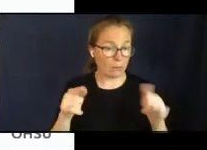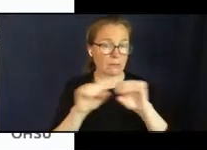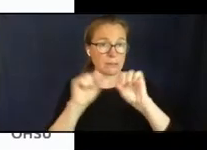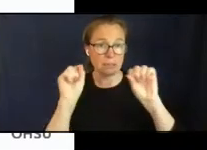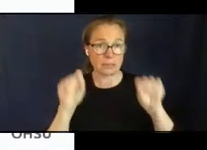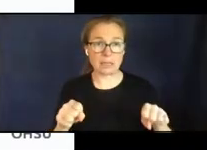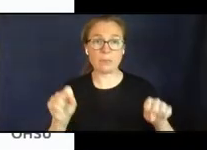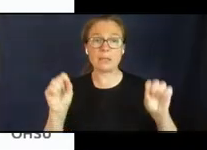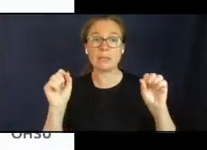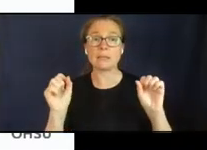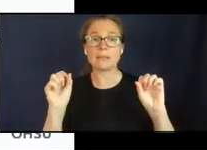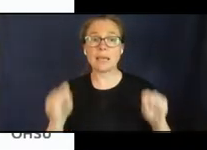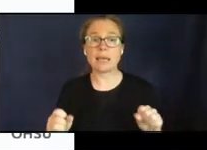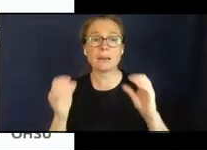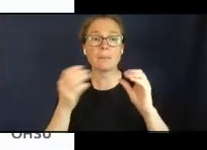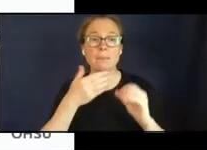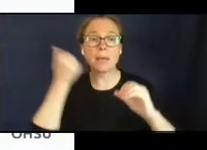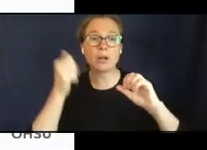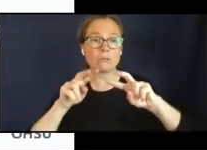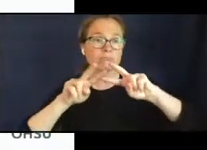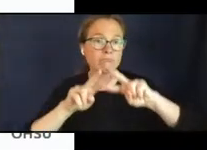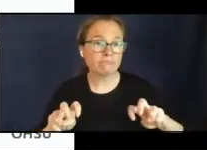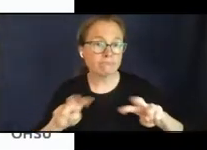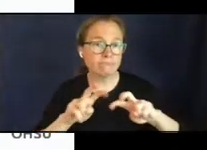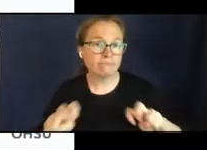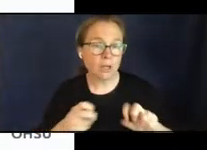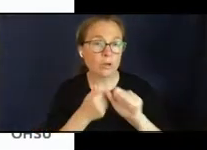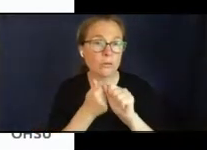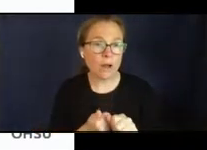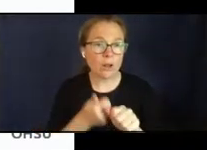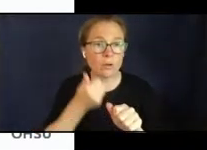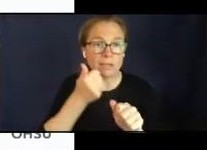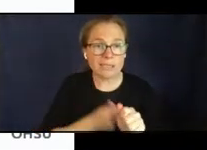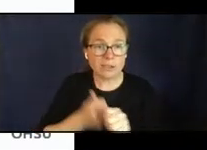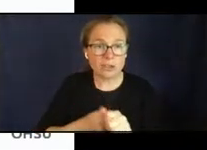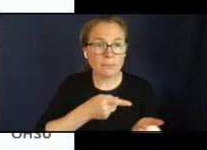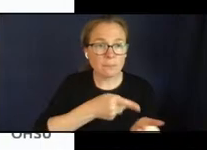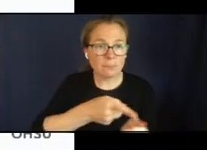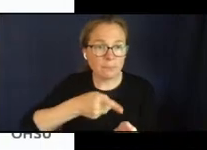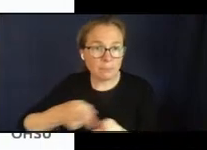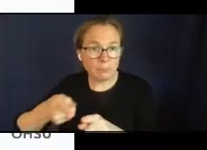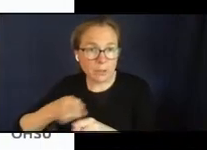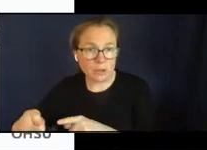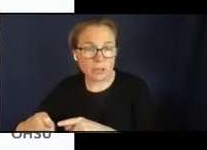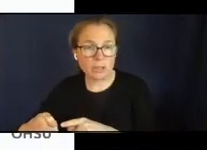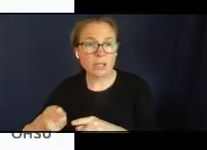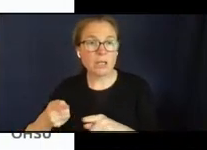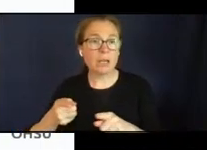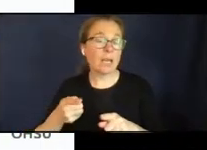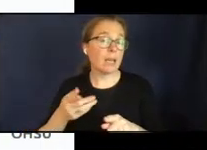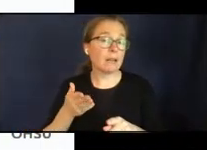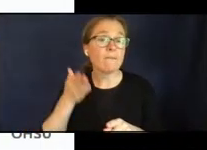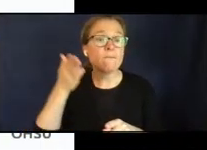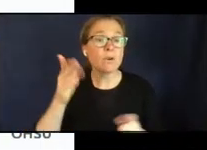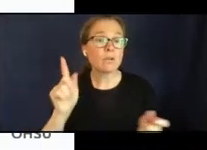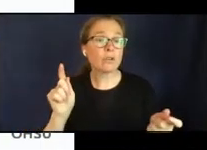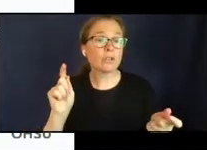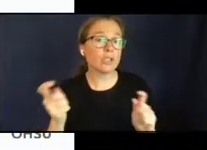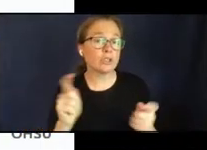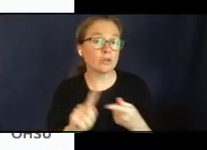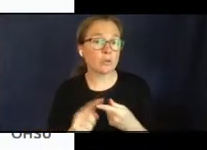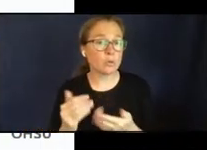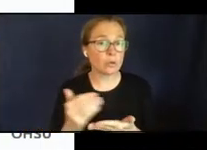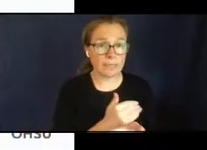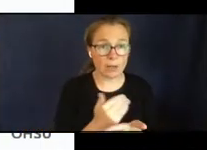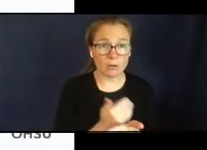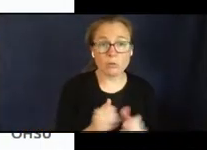that activity and duties by mission, which means we can get at those issues of making further adjustments, especially if the year